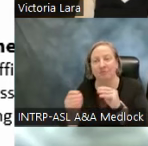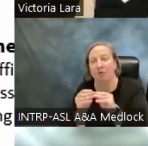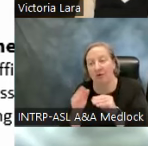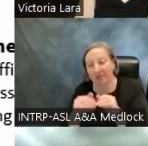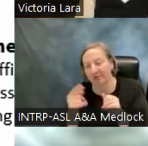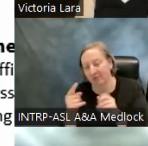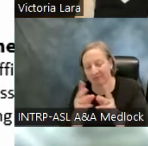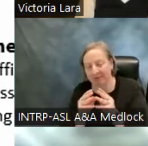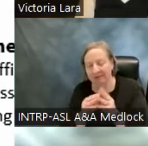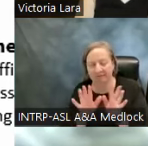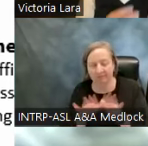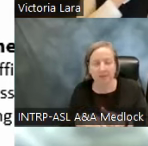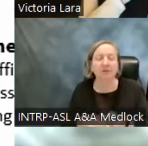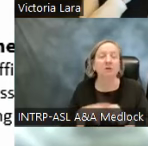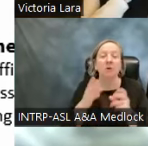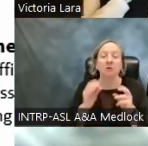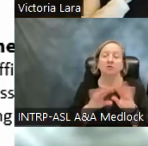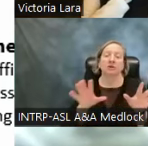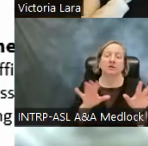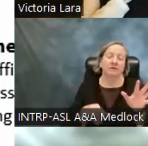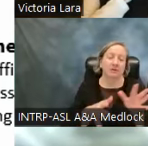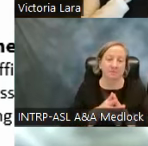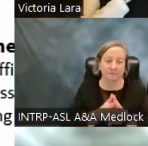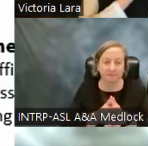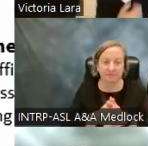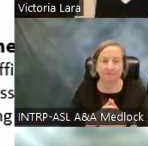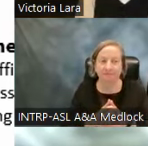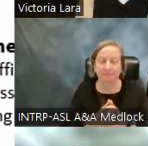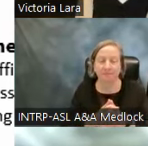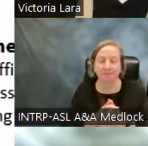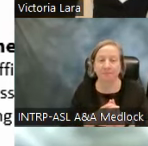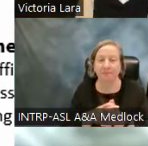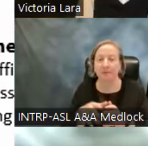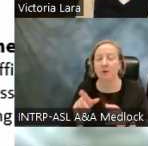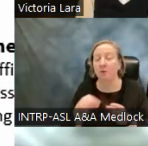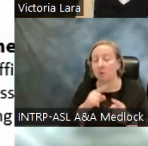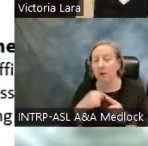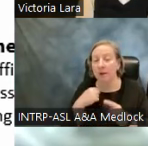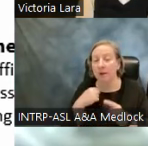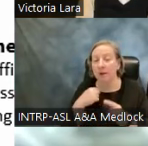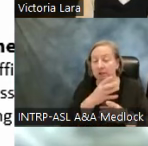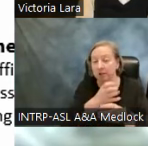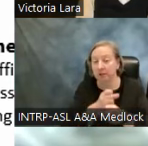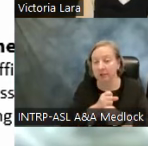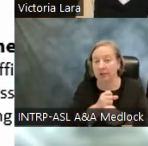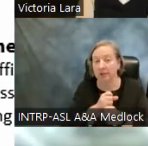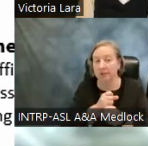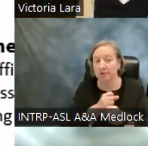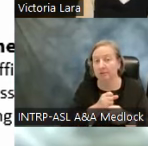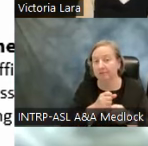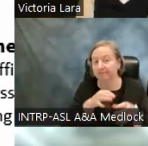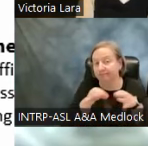to kind of clarify that. And then as whenever we receive guidance on these detailed legal questions